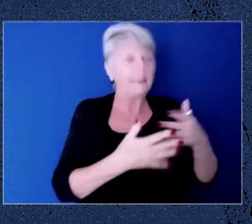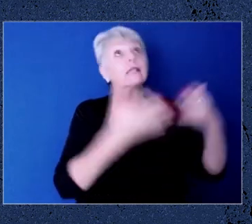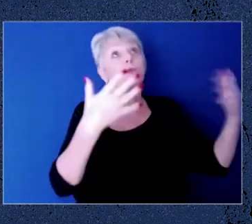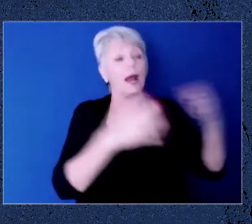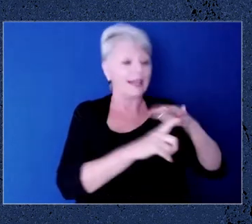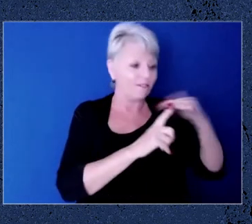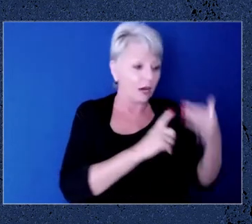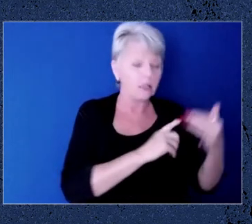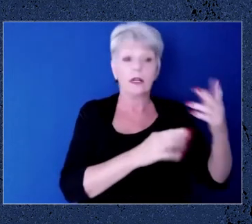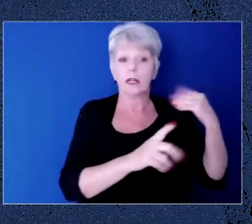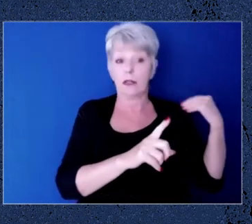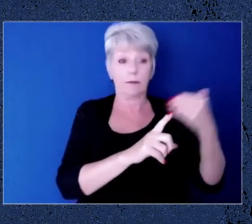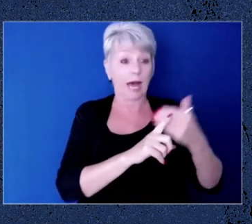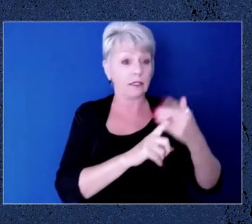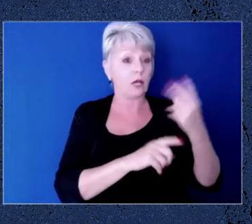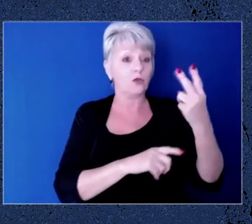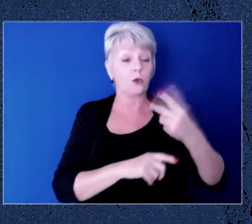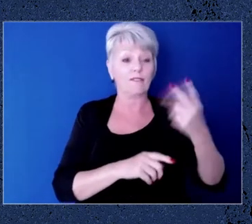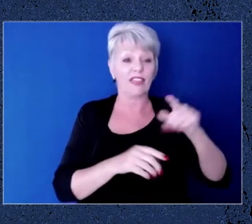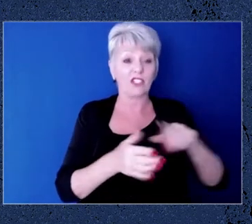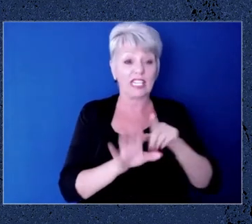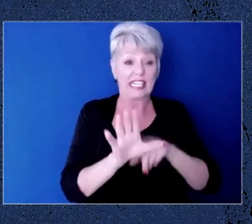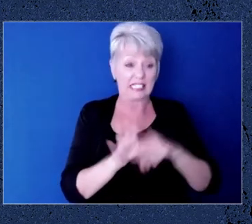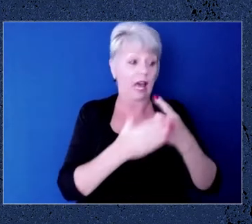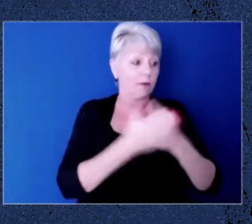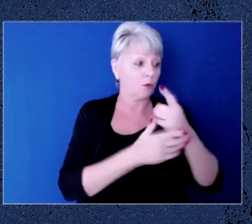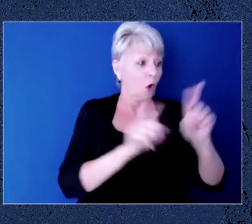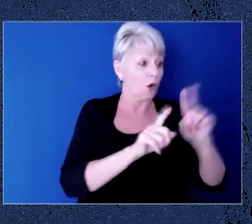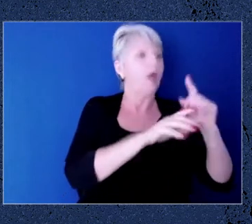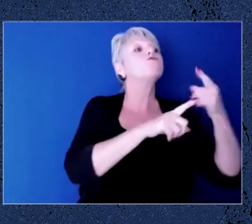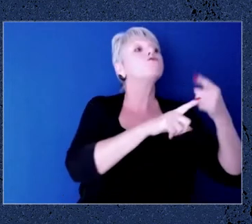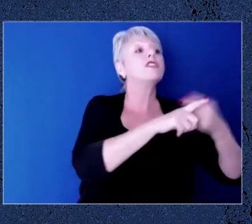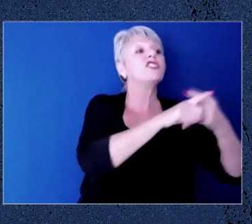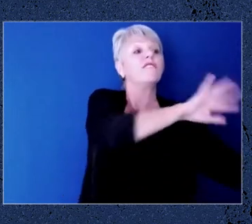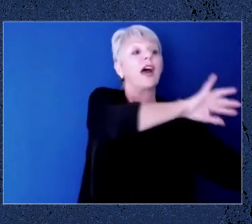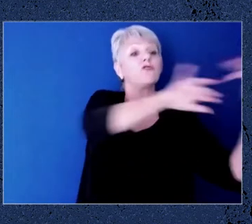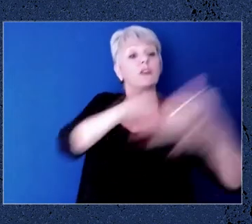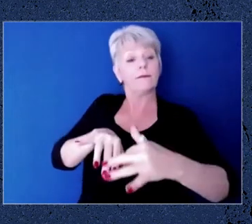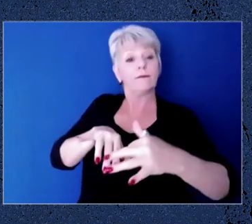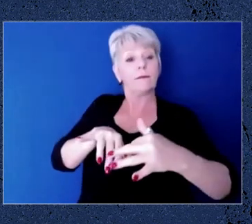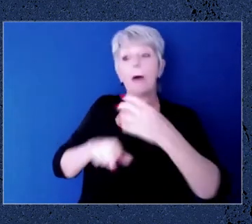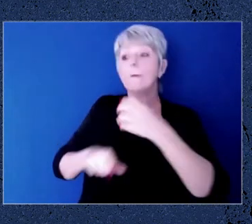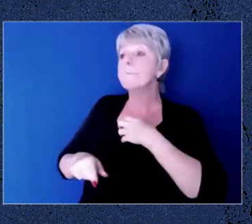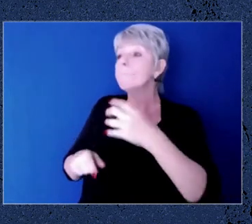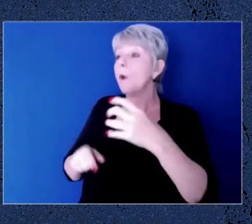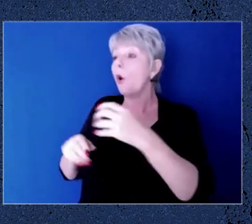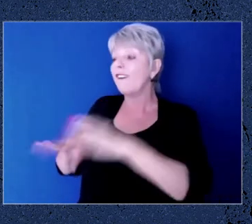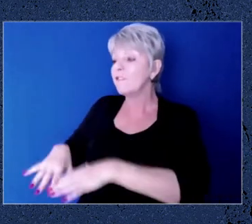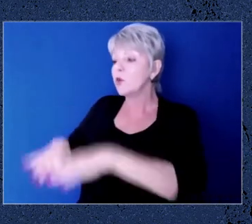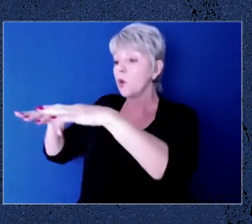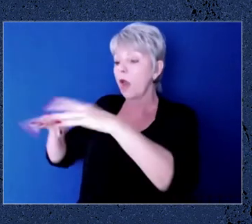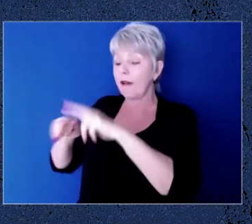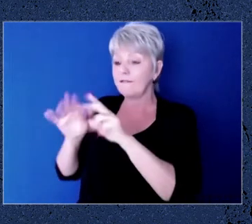this continent is the British invasion. And over large parts of our forested estate, that's meant more fuels, more fires, and it's also meant